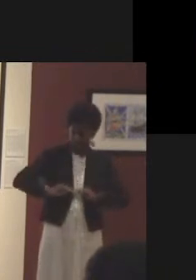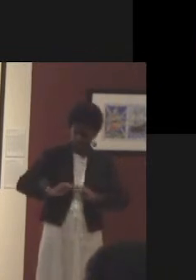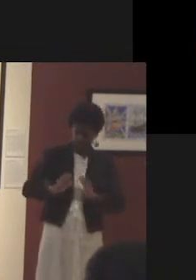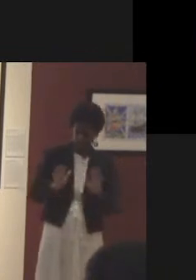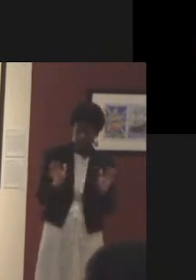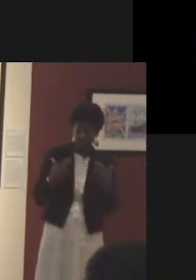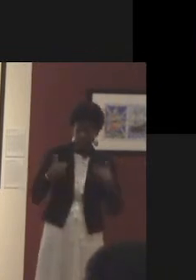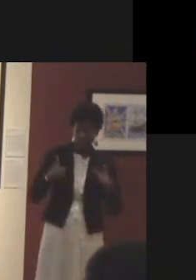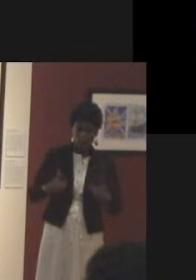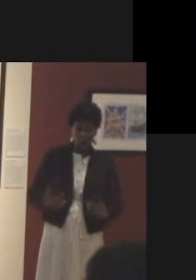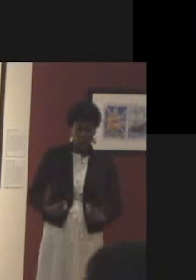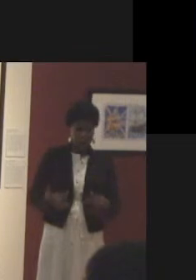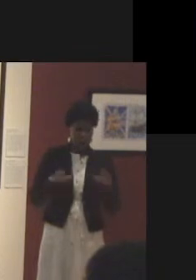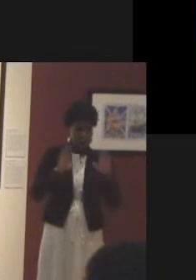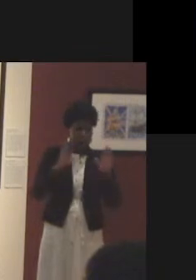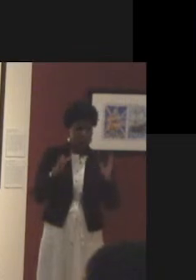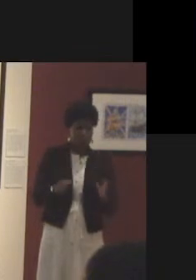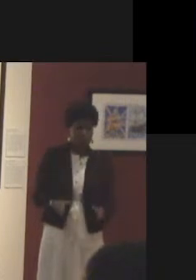human form.